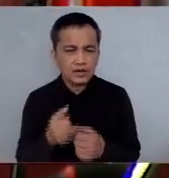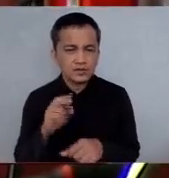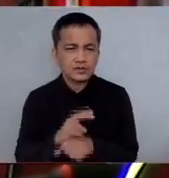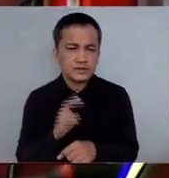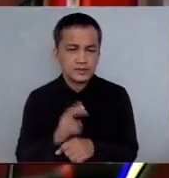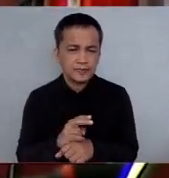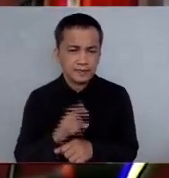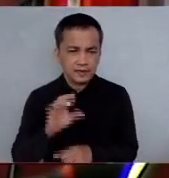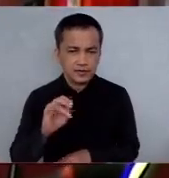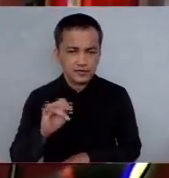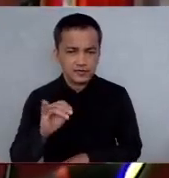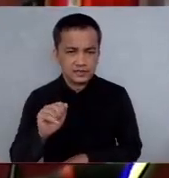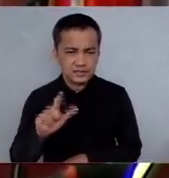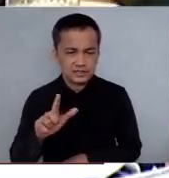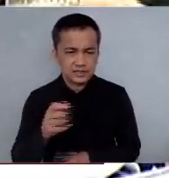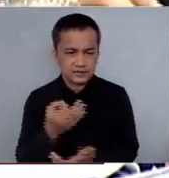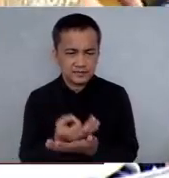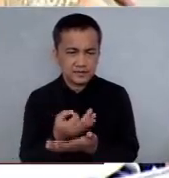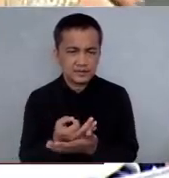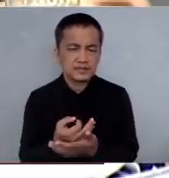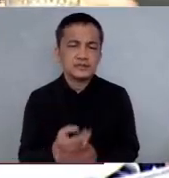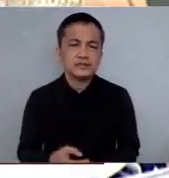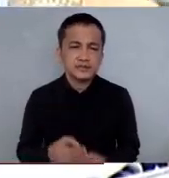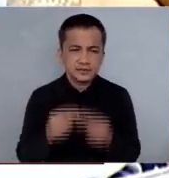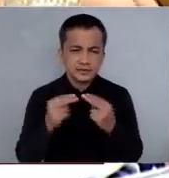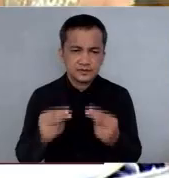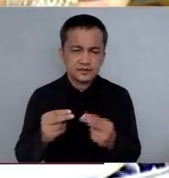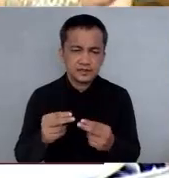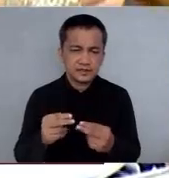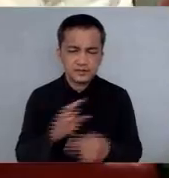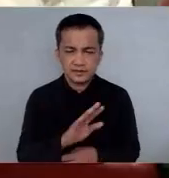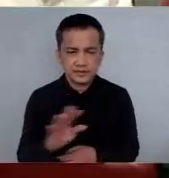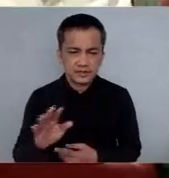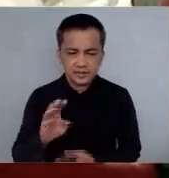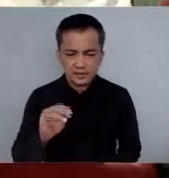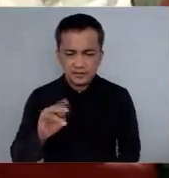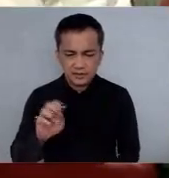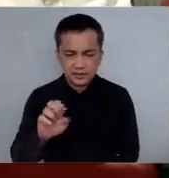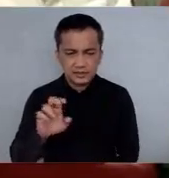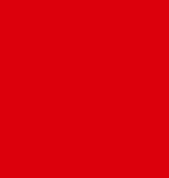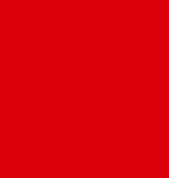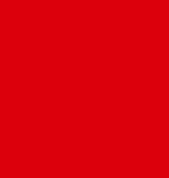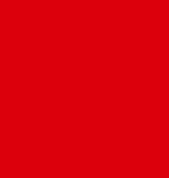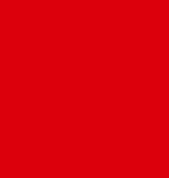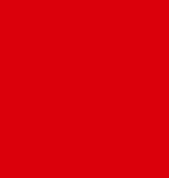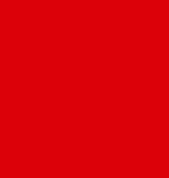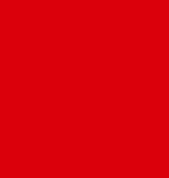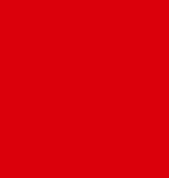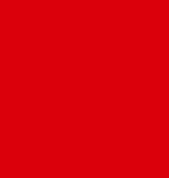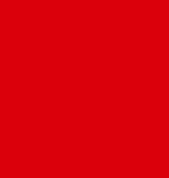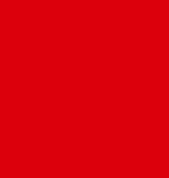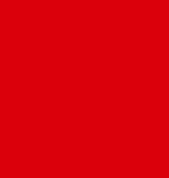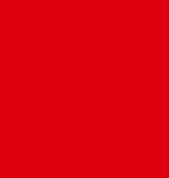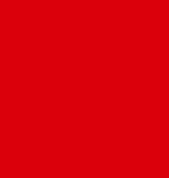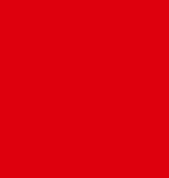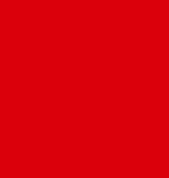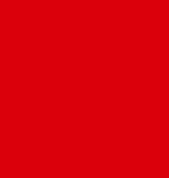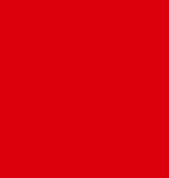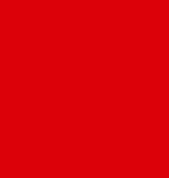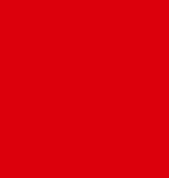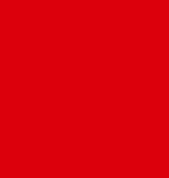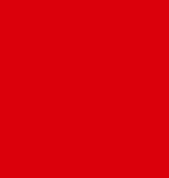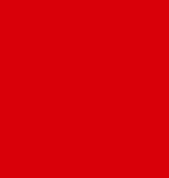ang confidential funds. Nagbabalita mula sa Frontline, Marianne Enriquez, News 4. Mga kapatid, Ed Linggaw